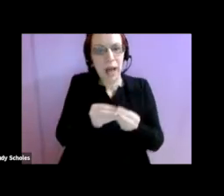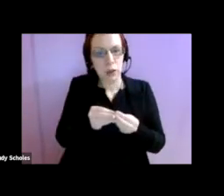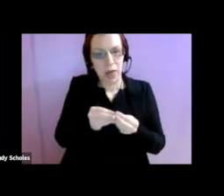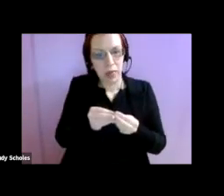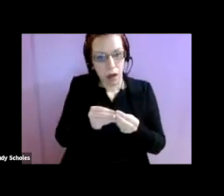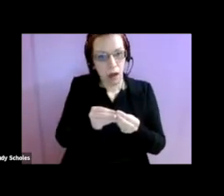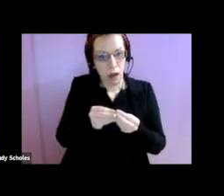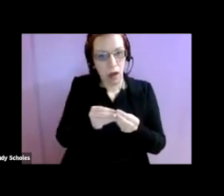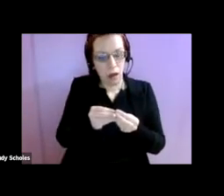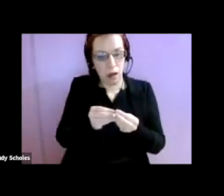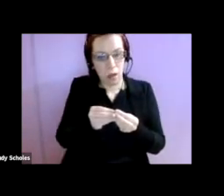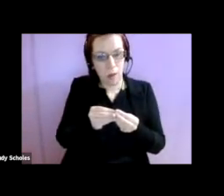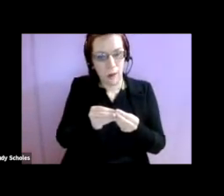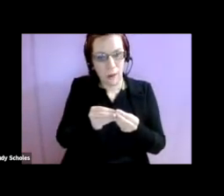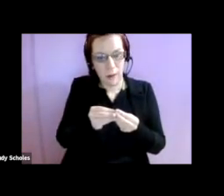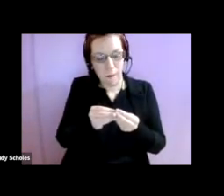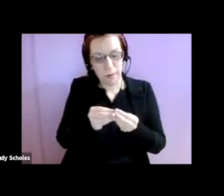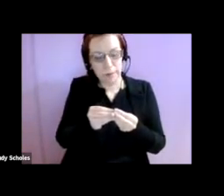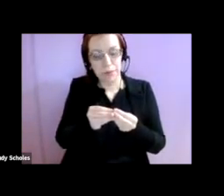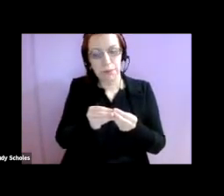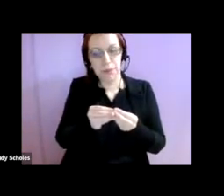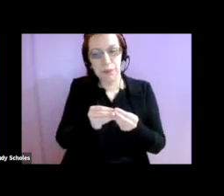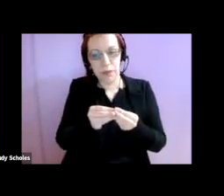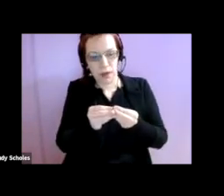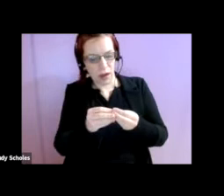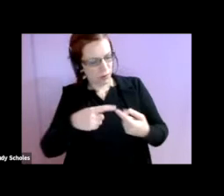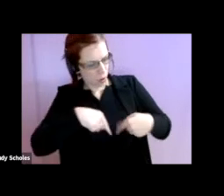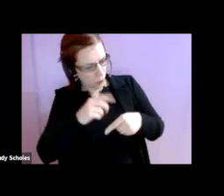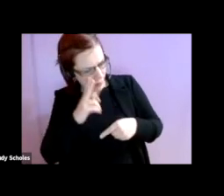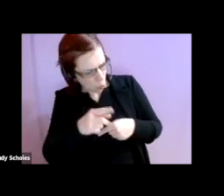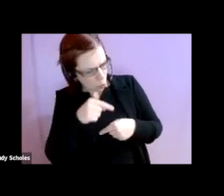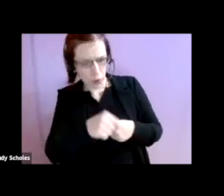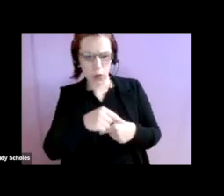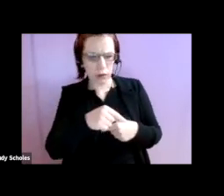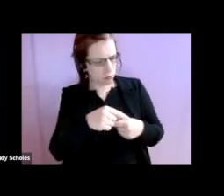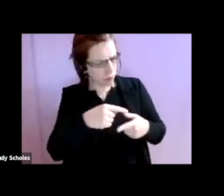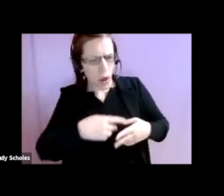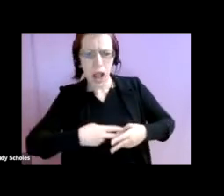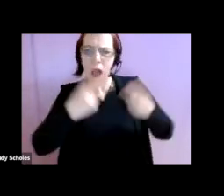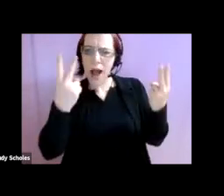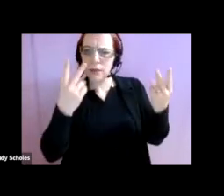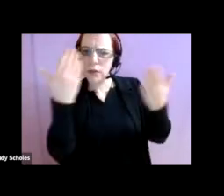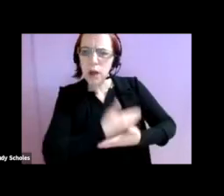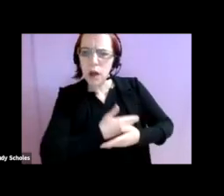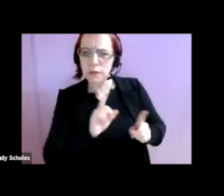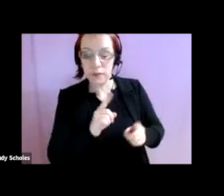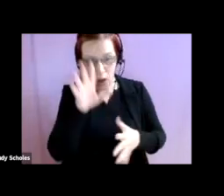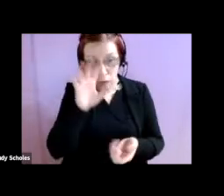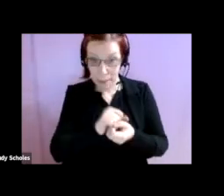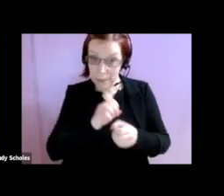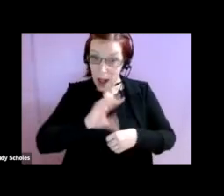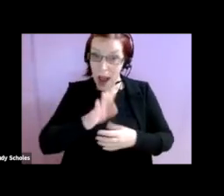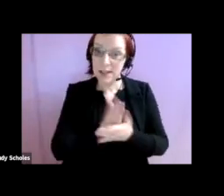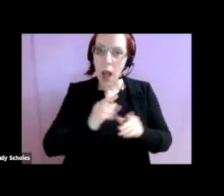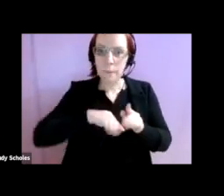again. We look to see what the beam splitter looks like. Is it bright or dark? Because remember, light is a wave, disappears,